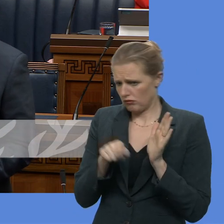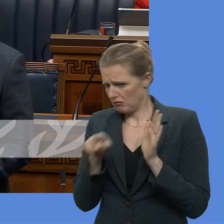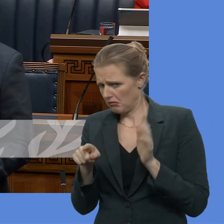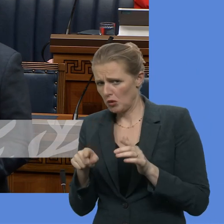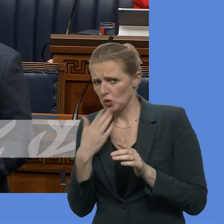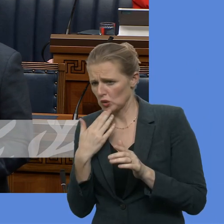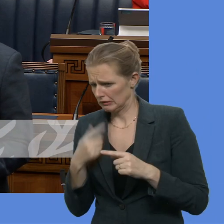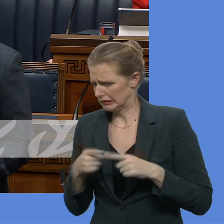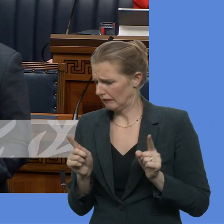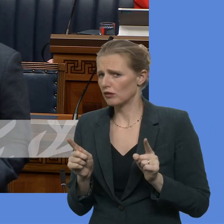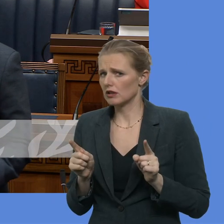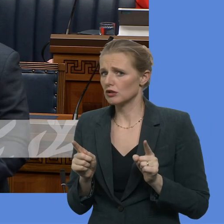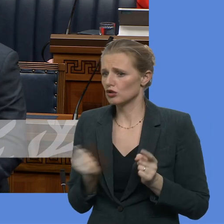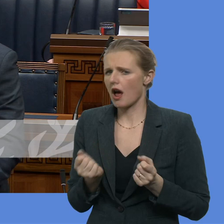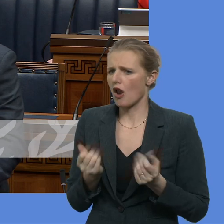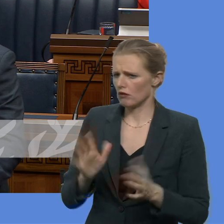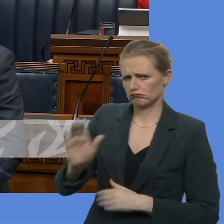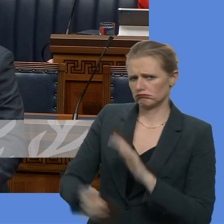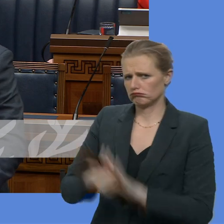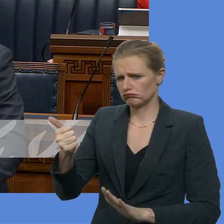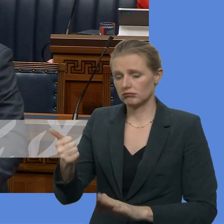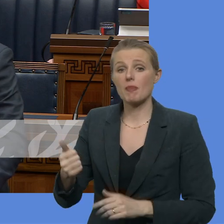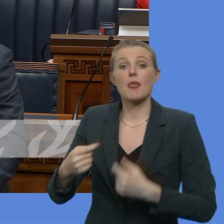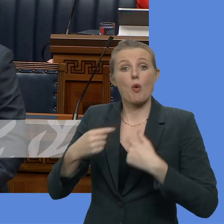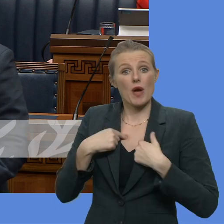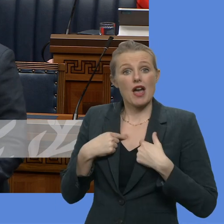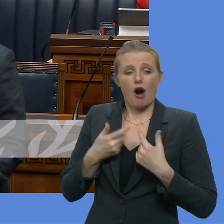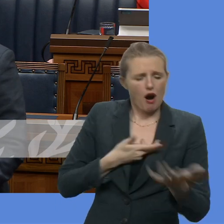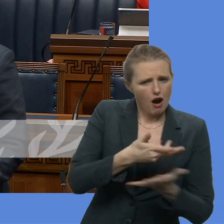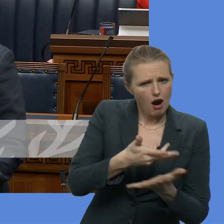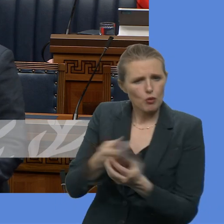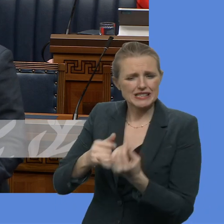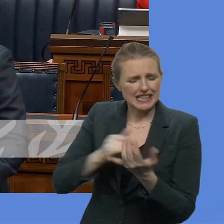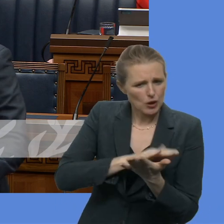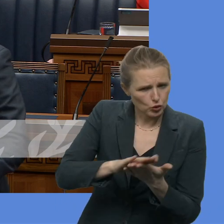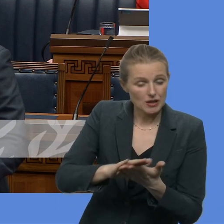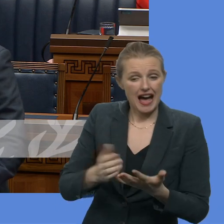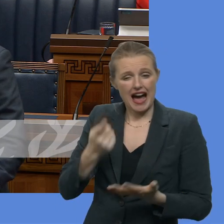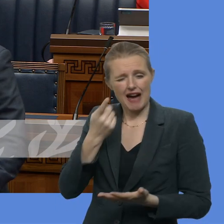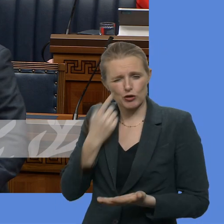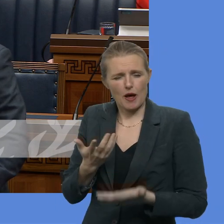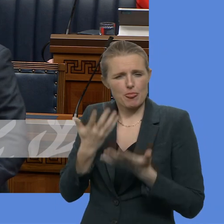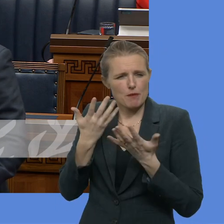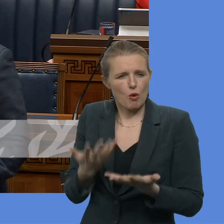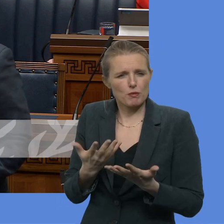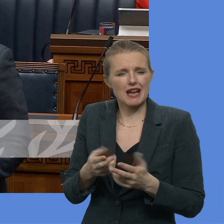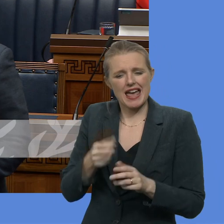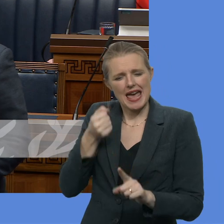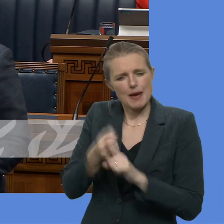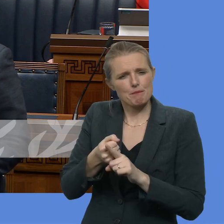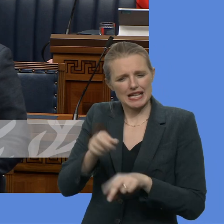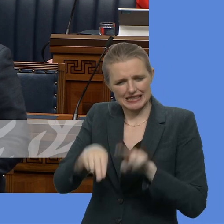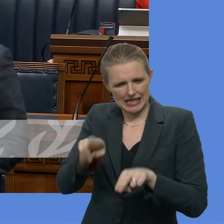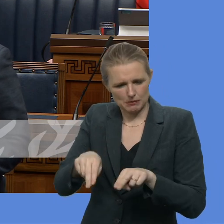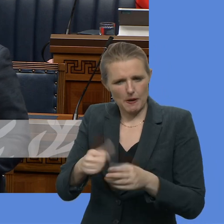have taken on board the views of stakeholders and are developing a robust equality impact assessment to inform the drafting of these